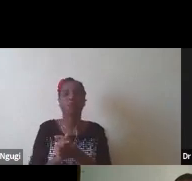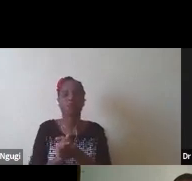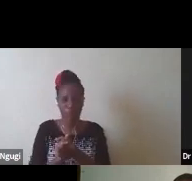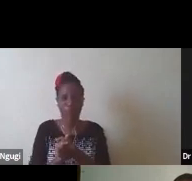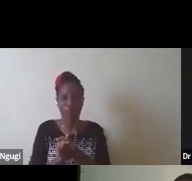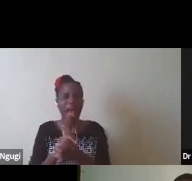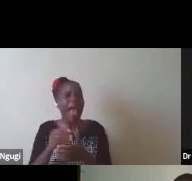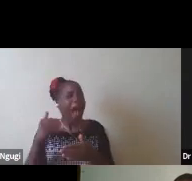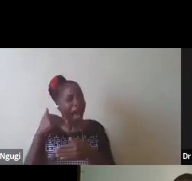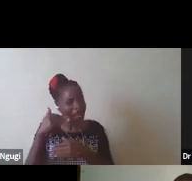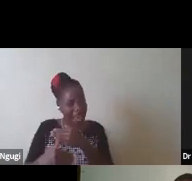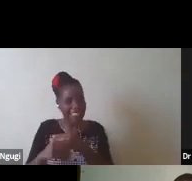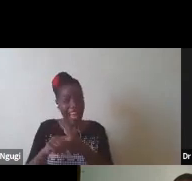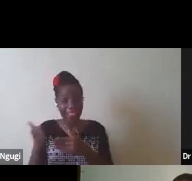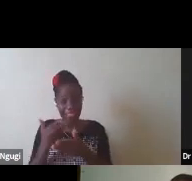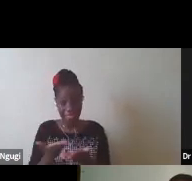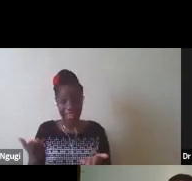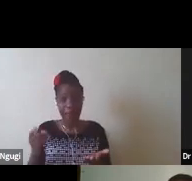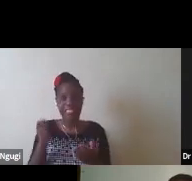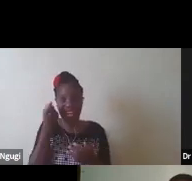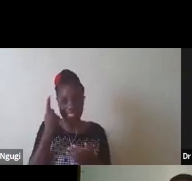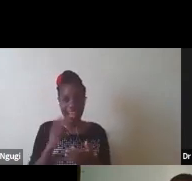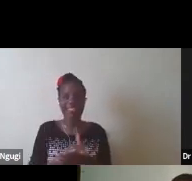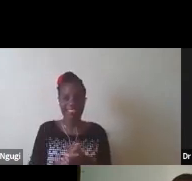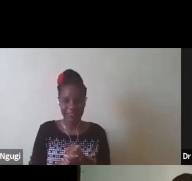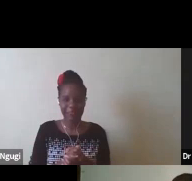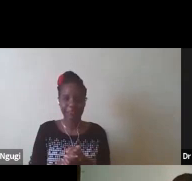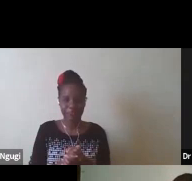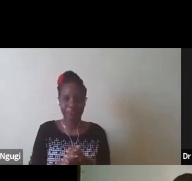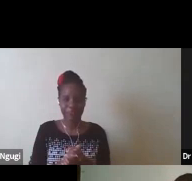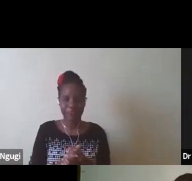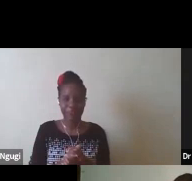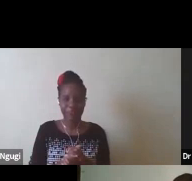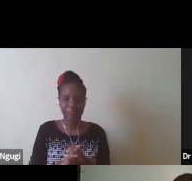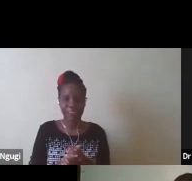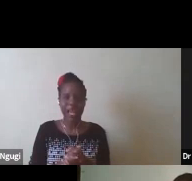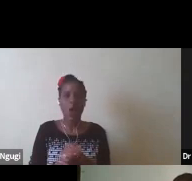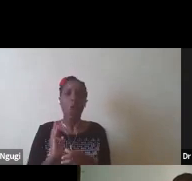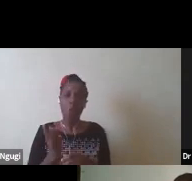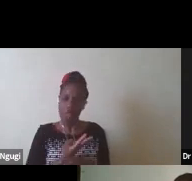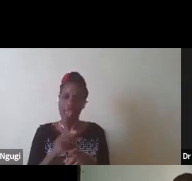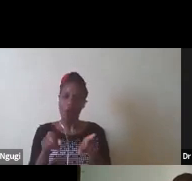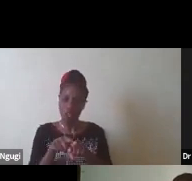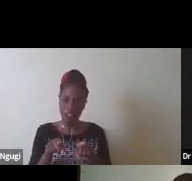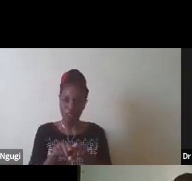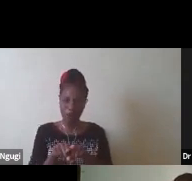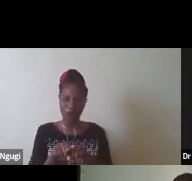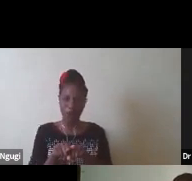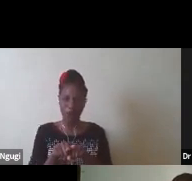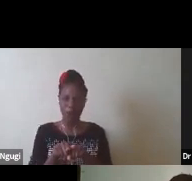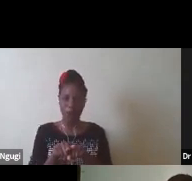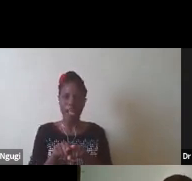thing that you need to understand is that we are also, our process